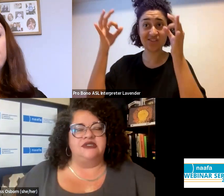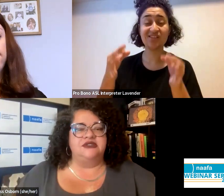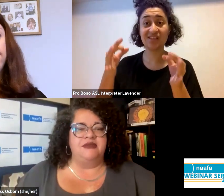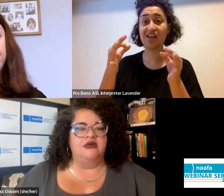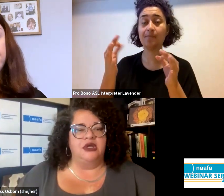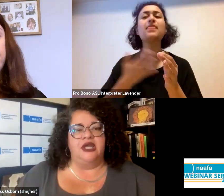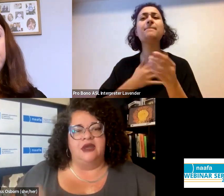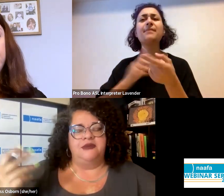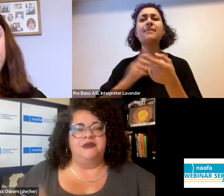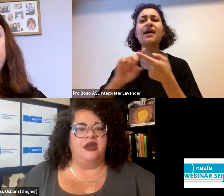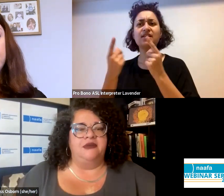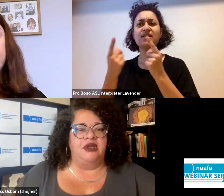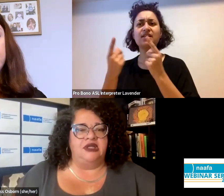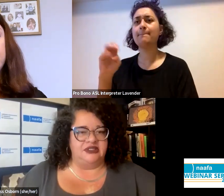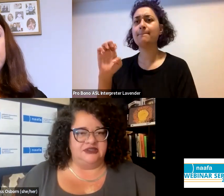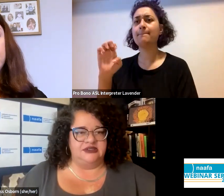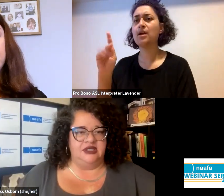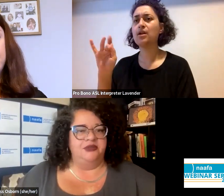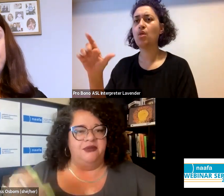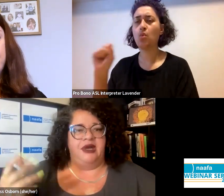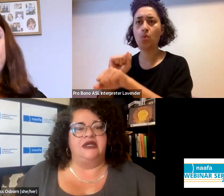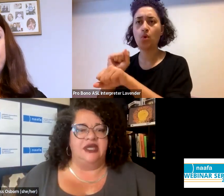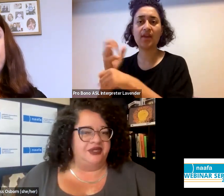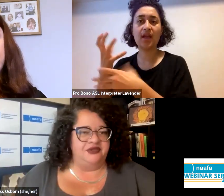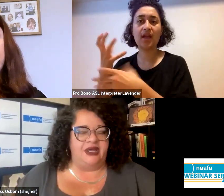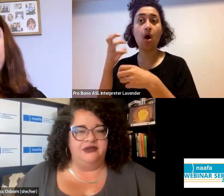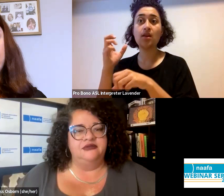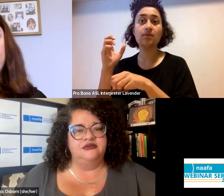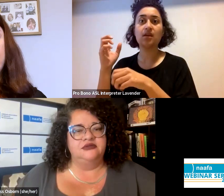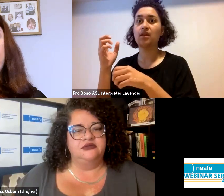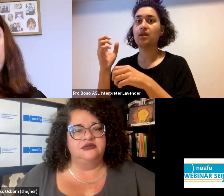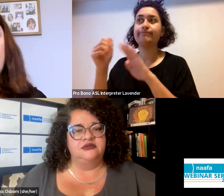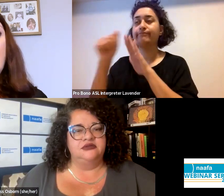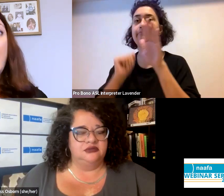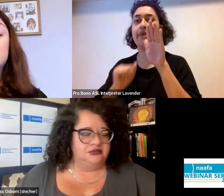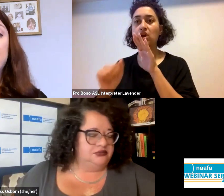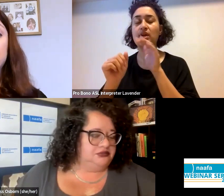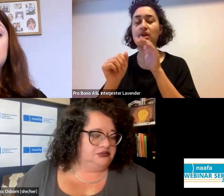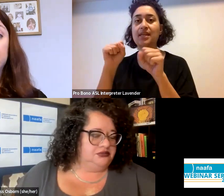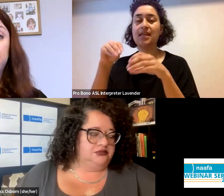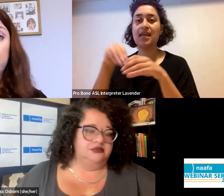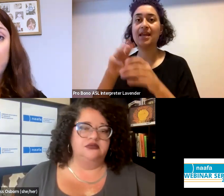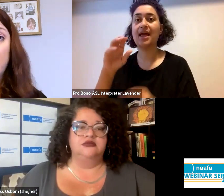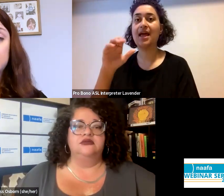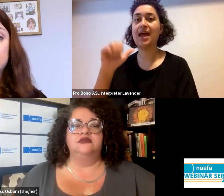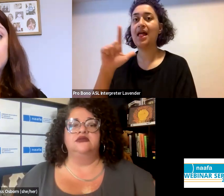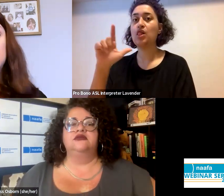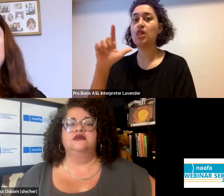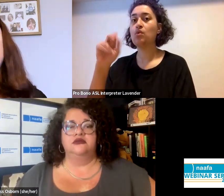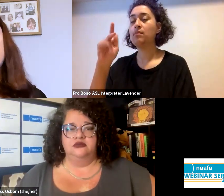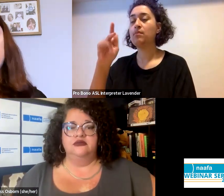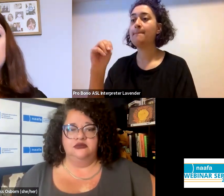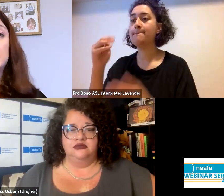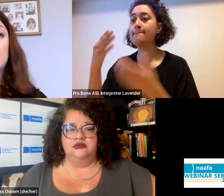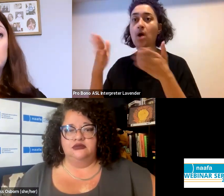friend does metalworking, I want to be buried in this aluminum box. Can I do that? It depends on the cemetery bylaws.